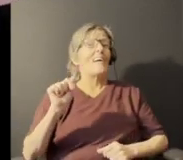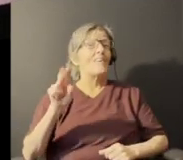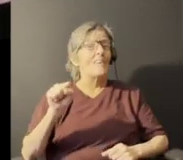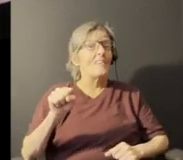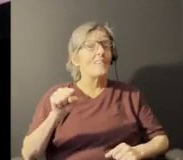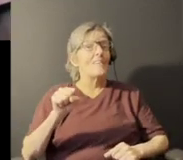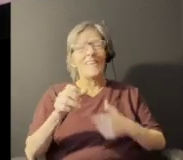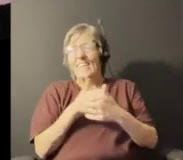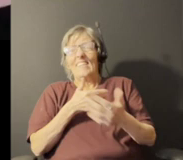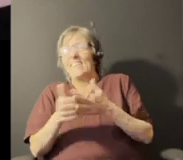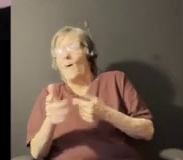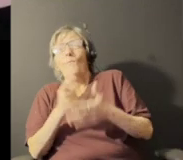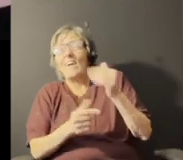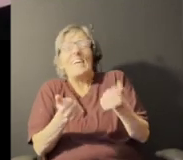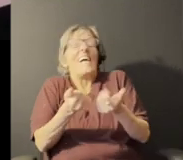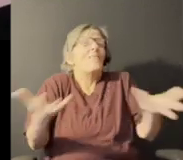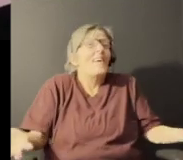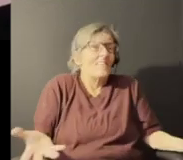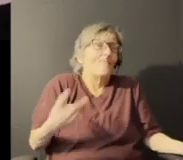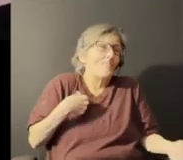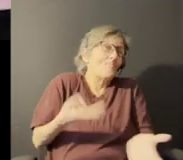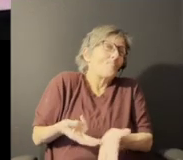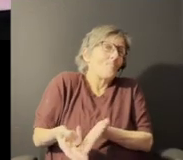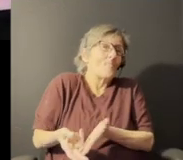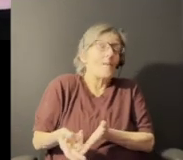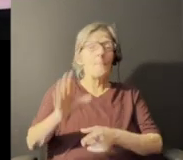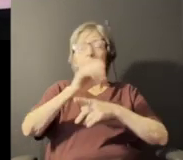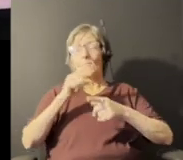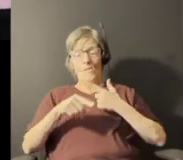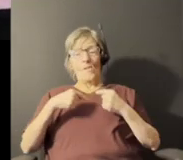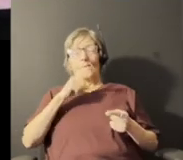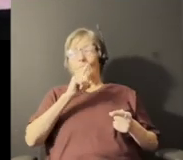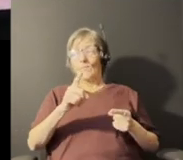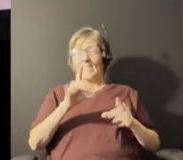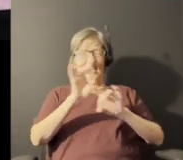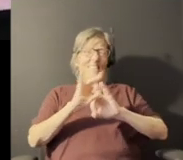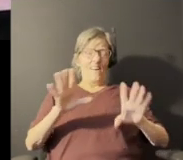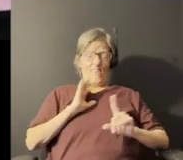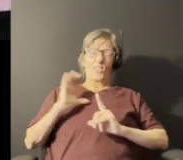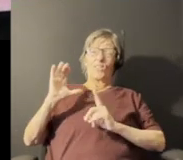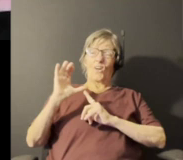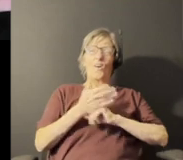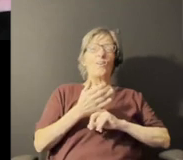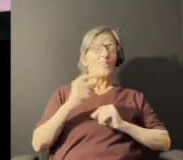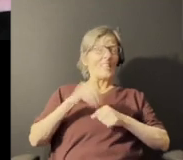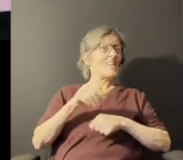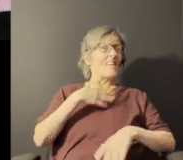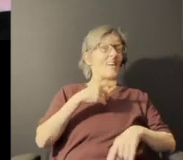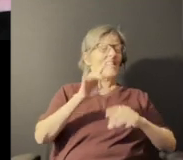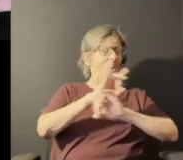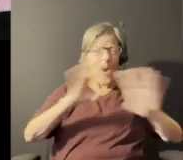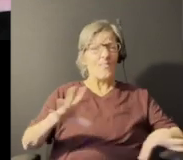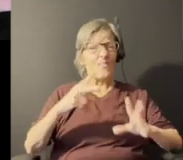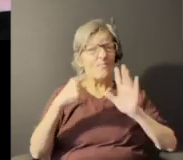status, regardless of really anything, honestly. As our culture, we do have a really terrible view about disability, and